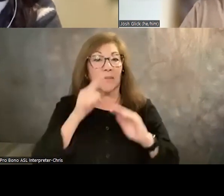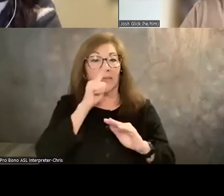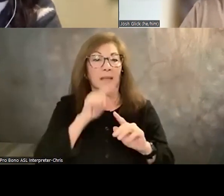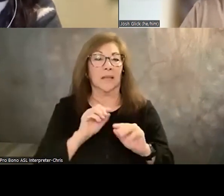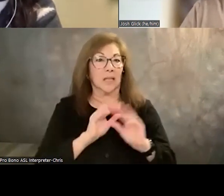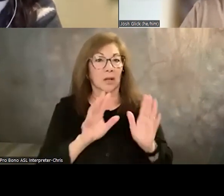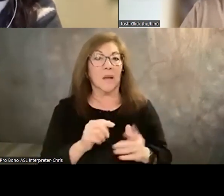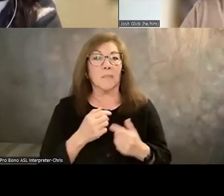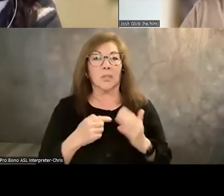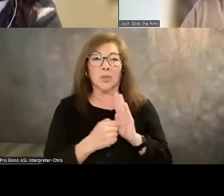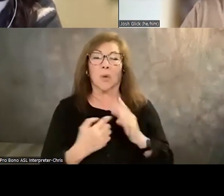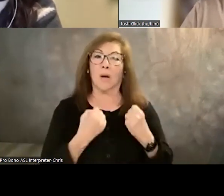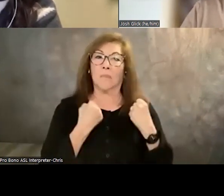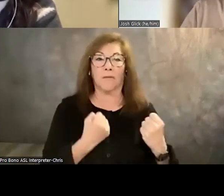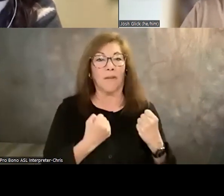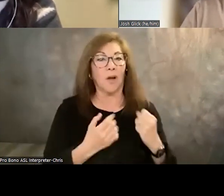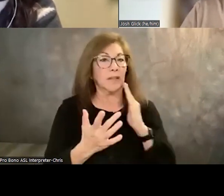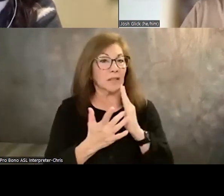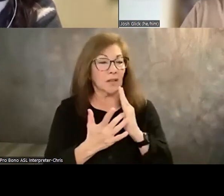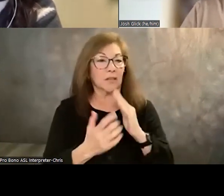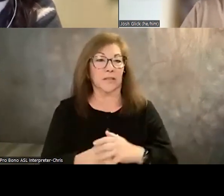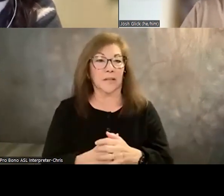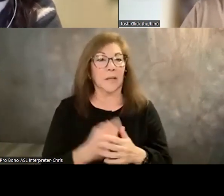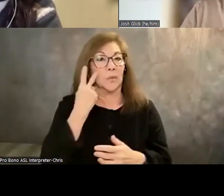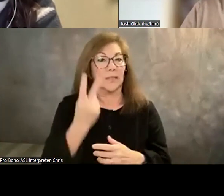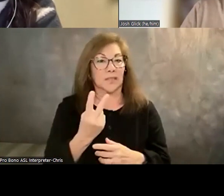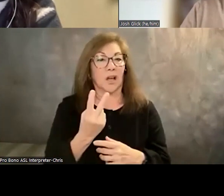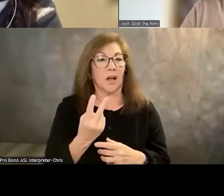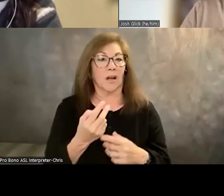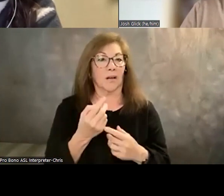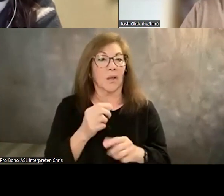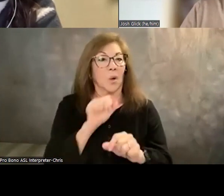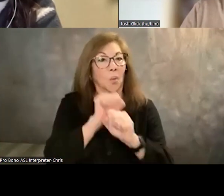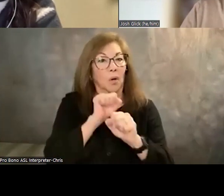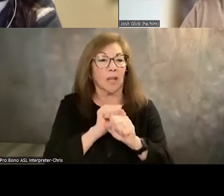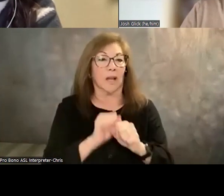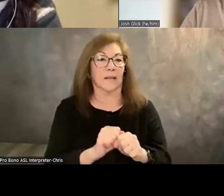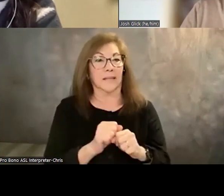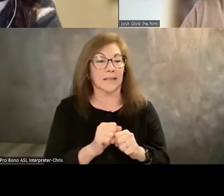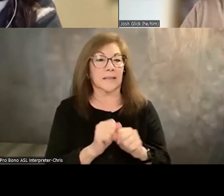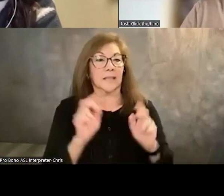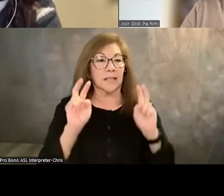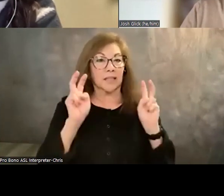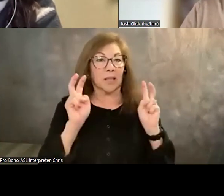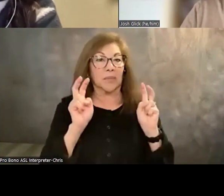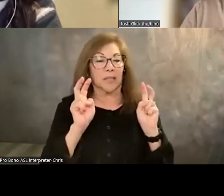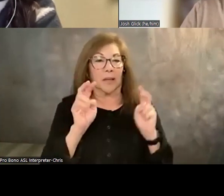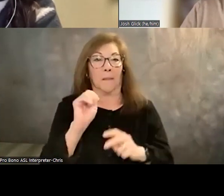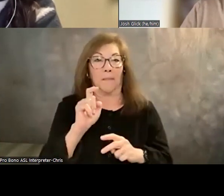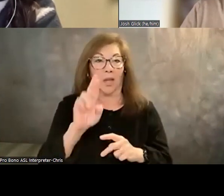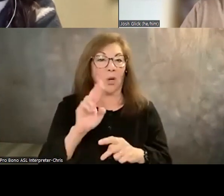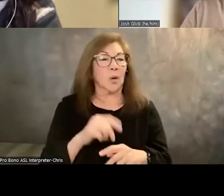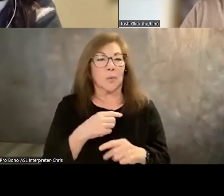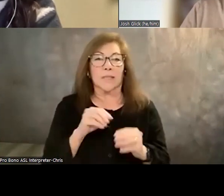wanted to show how powerful this technology is. You know, since we started working on this subject matter, we've seen, as I say, the exponential growth